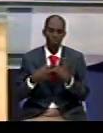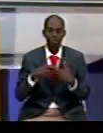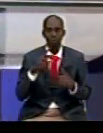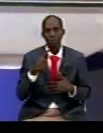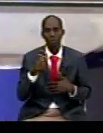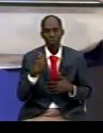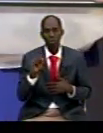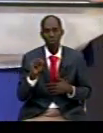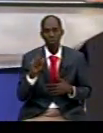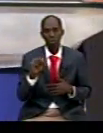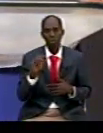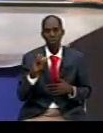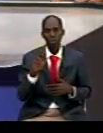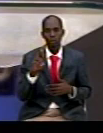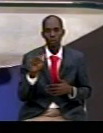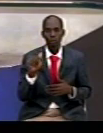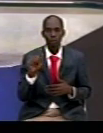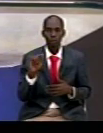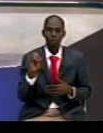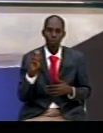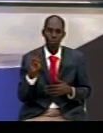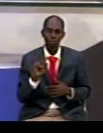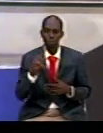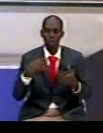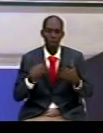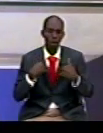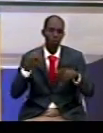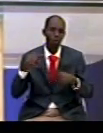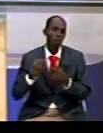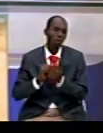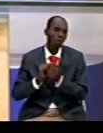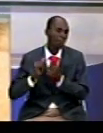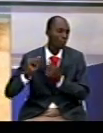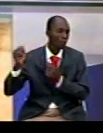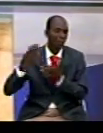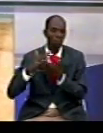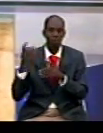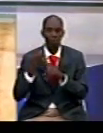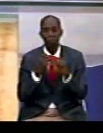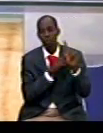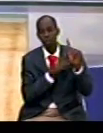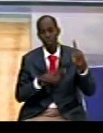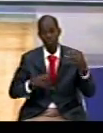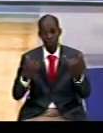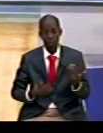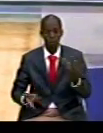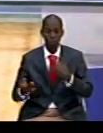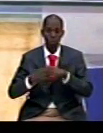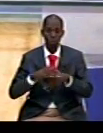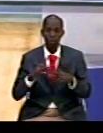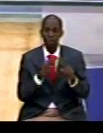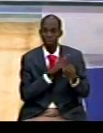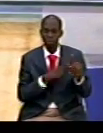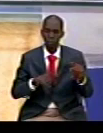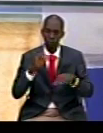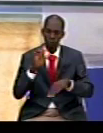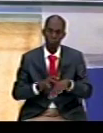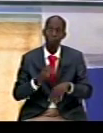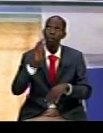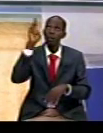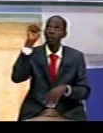far away from the Lord, and now you come to the Lord, and you touch him by